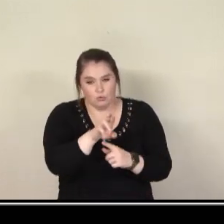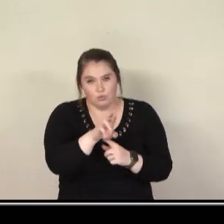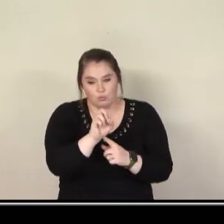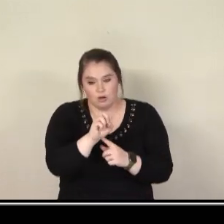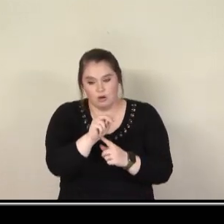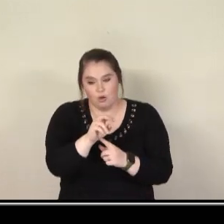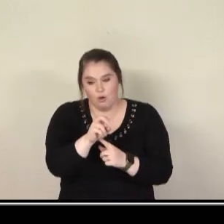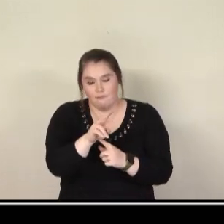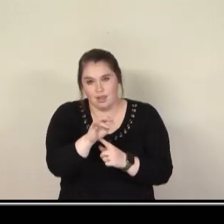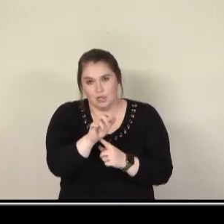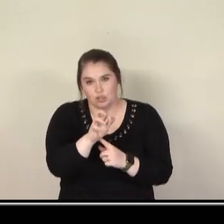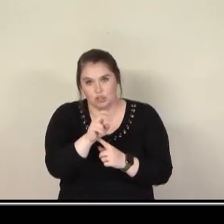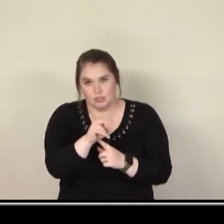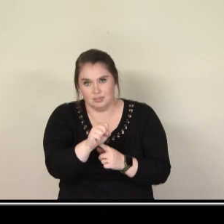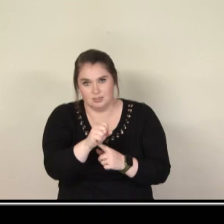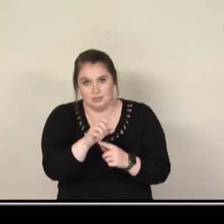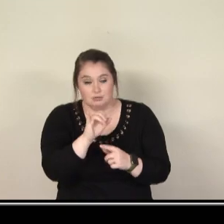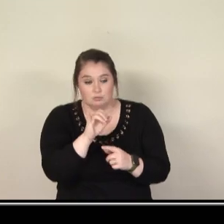it.